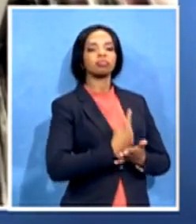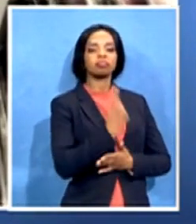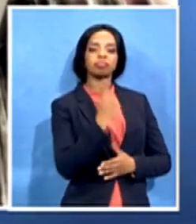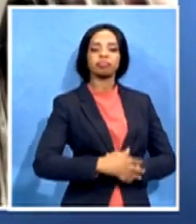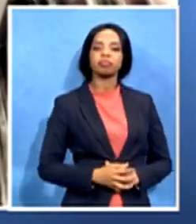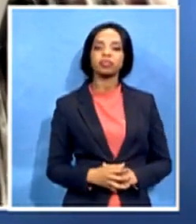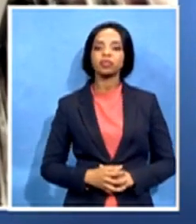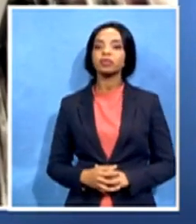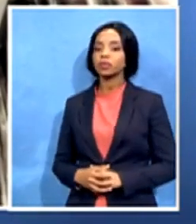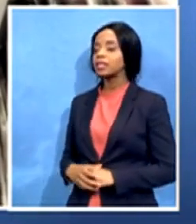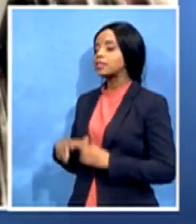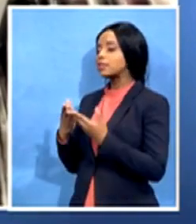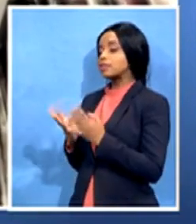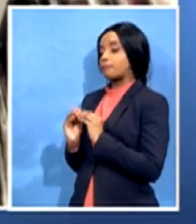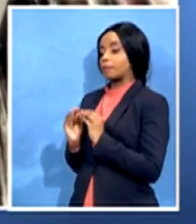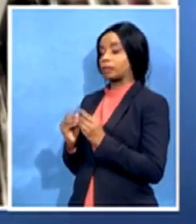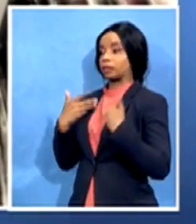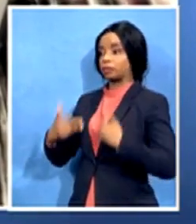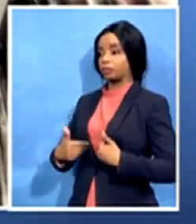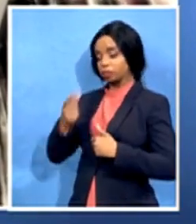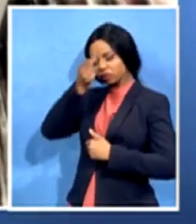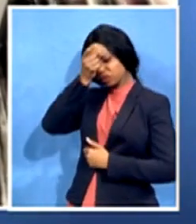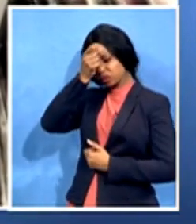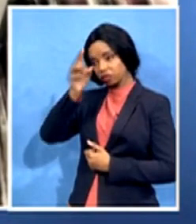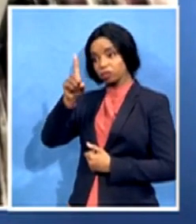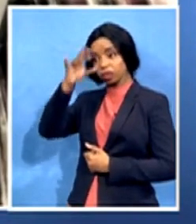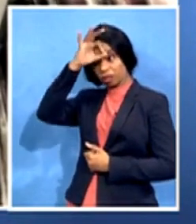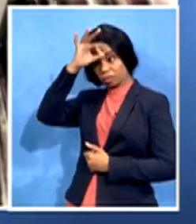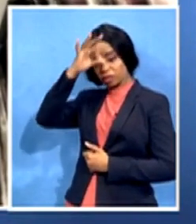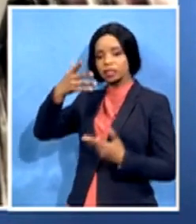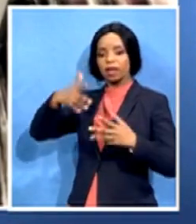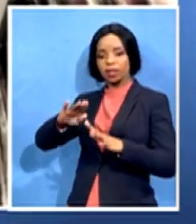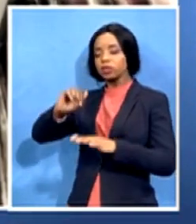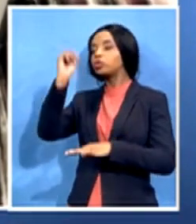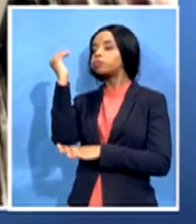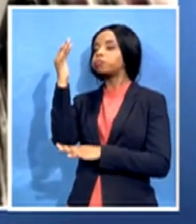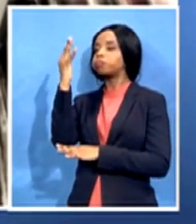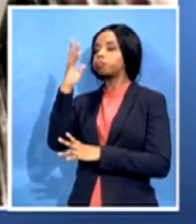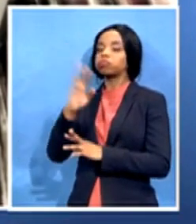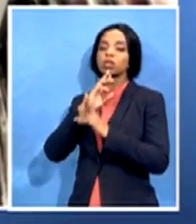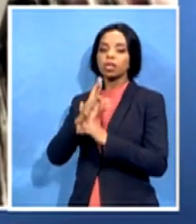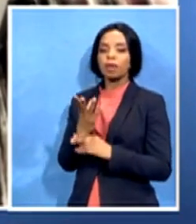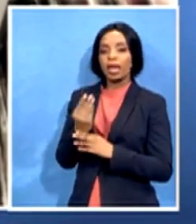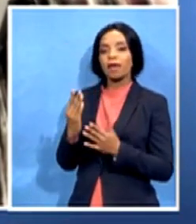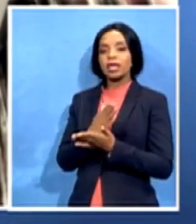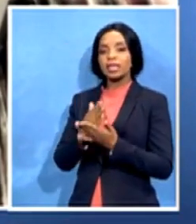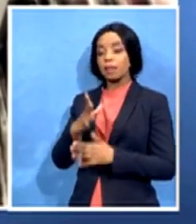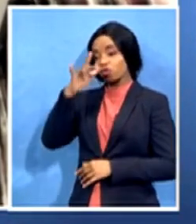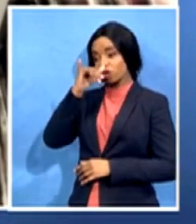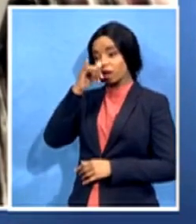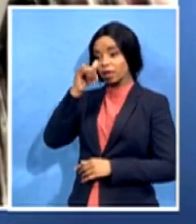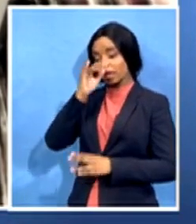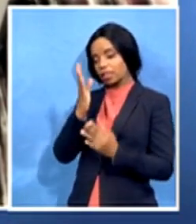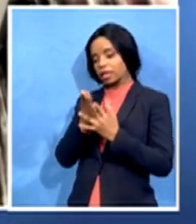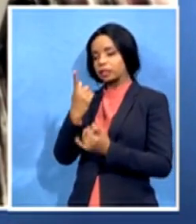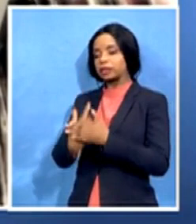Services, they actually presented a report about the criminal cases of stock theft in the province. What did you